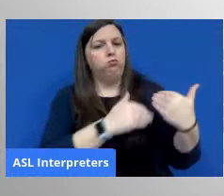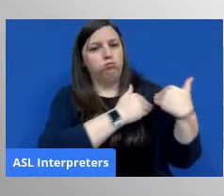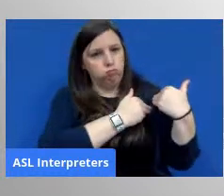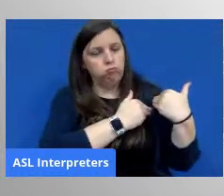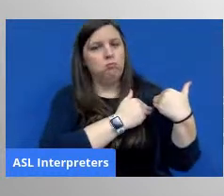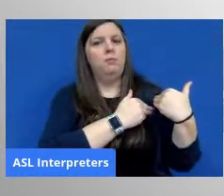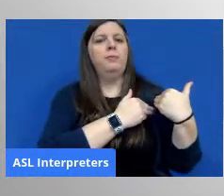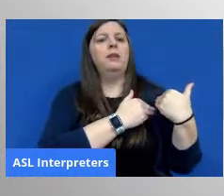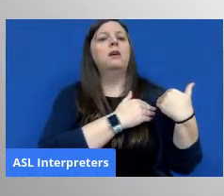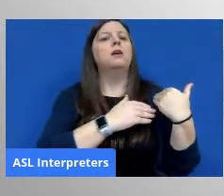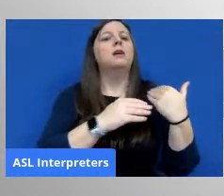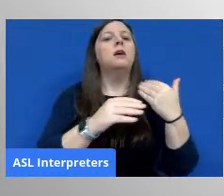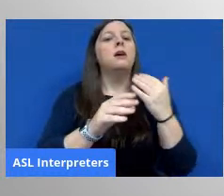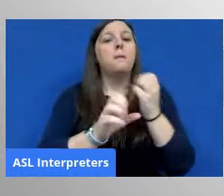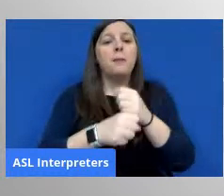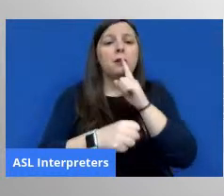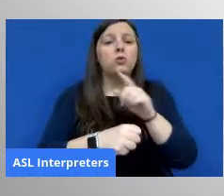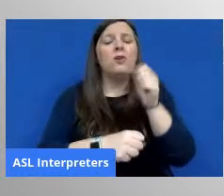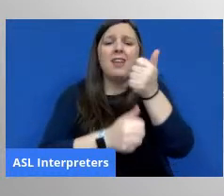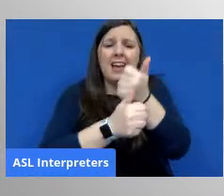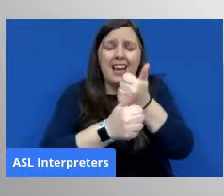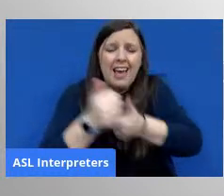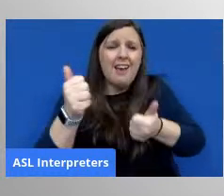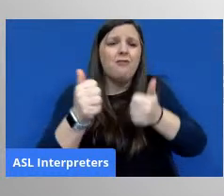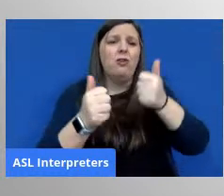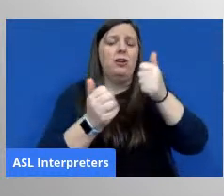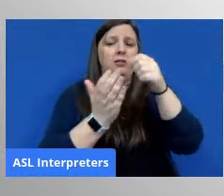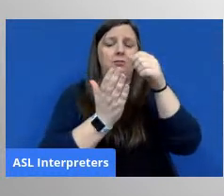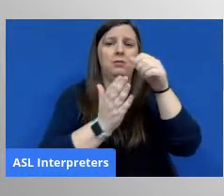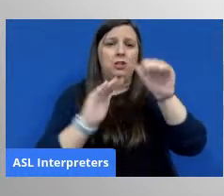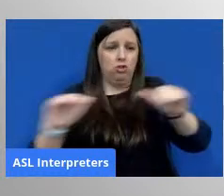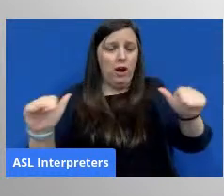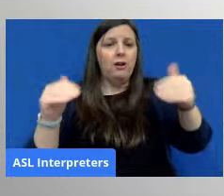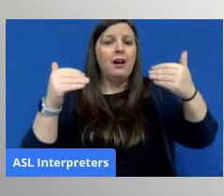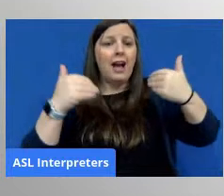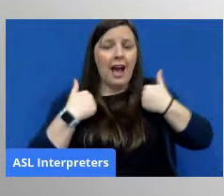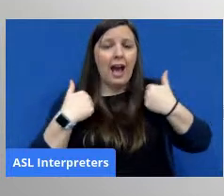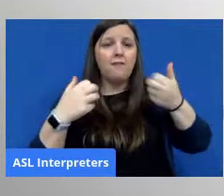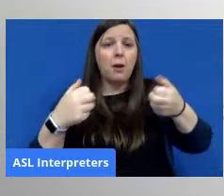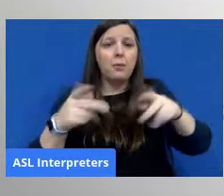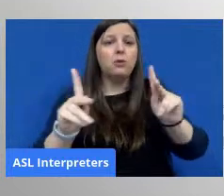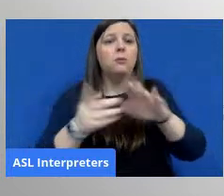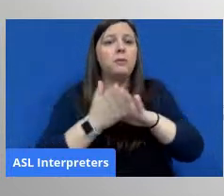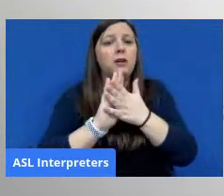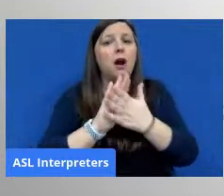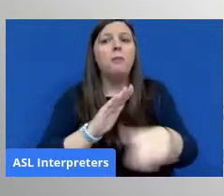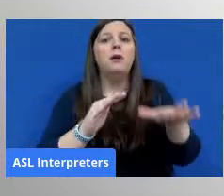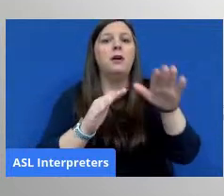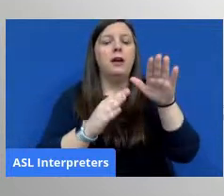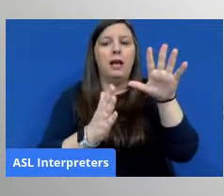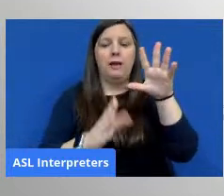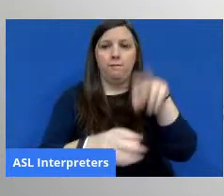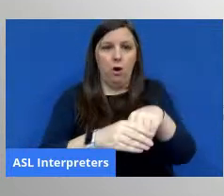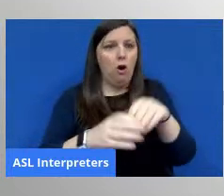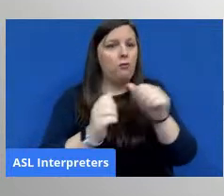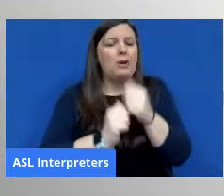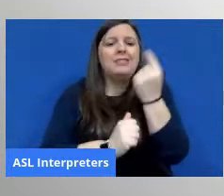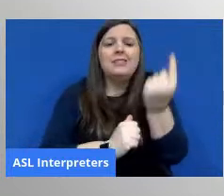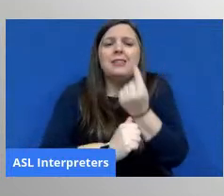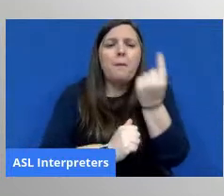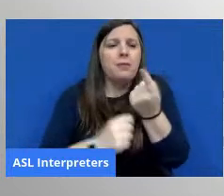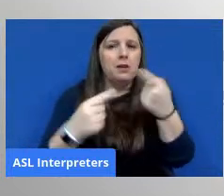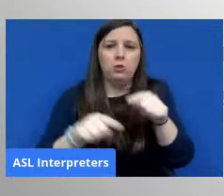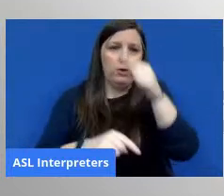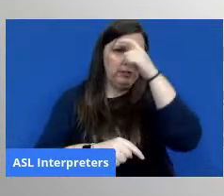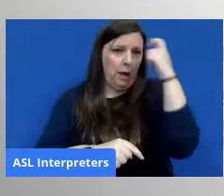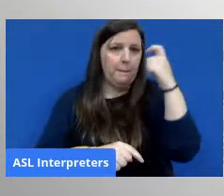an opportunity to be involved in something after school and in something in the summertime.